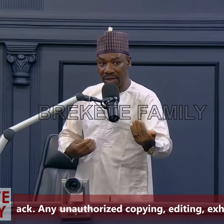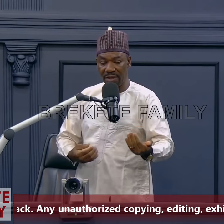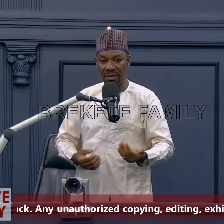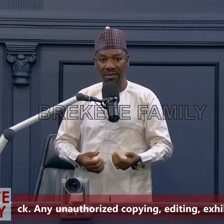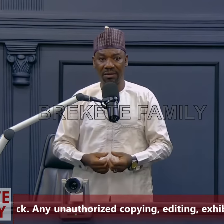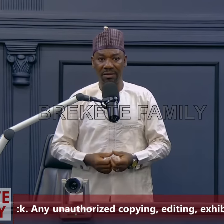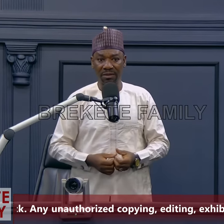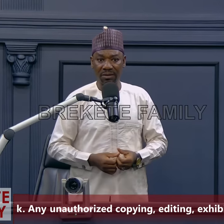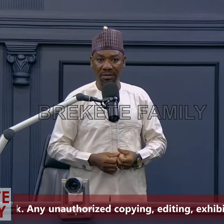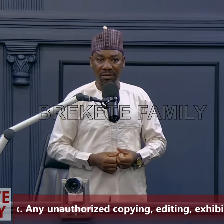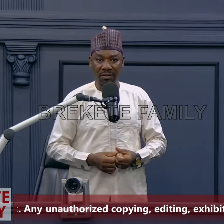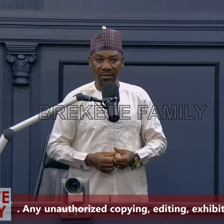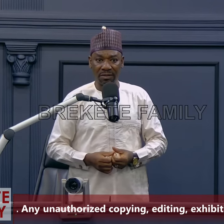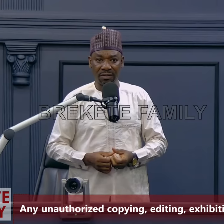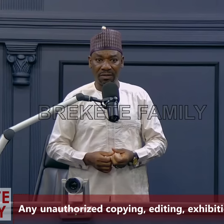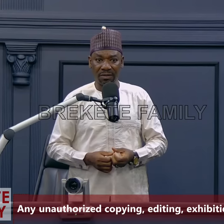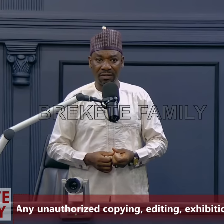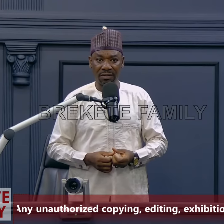the